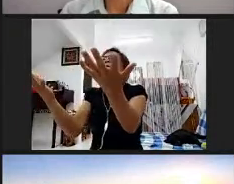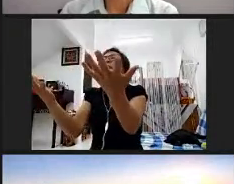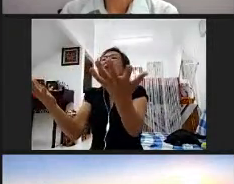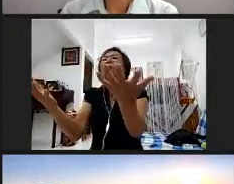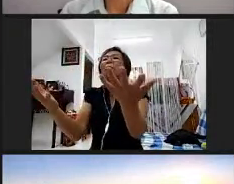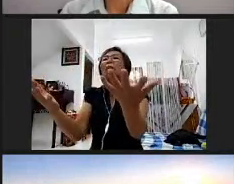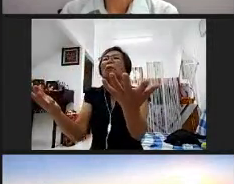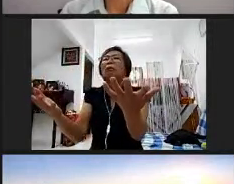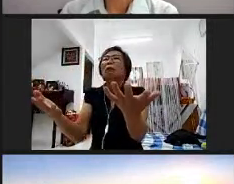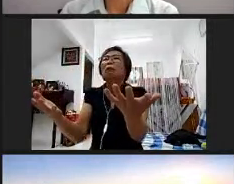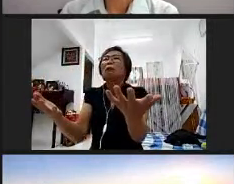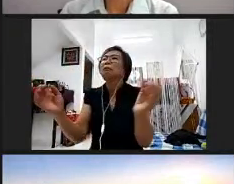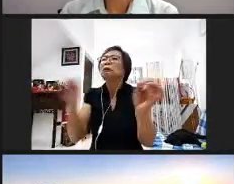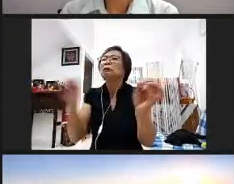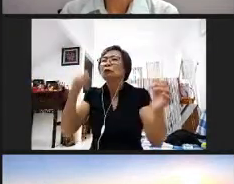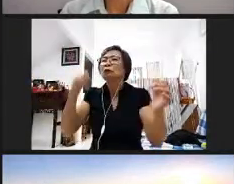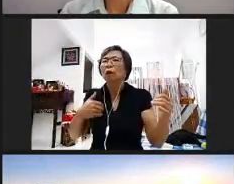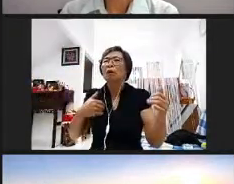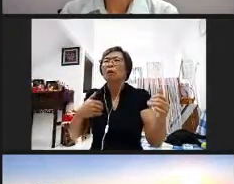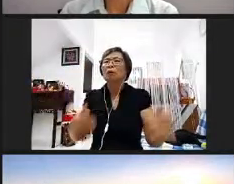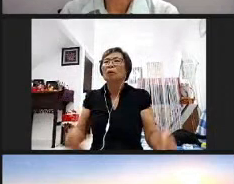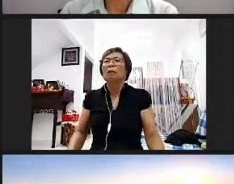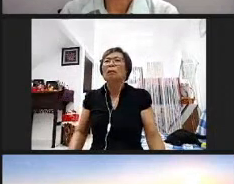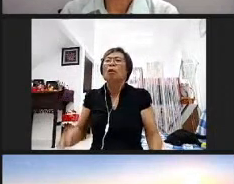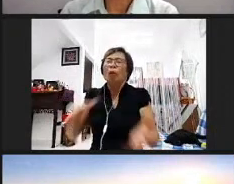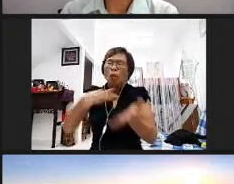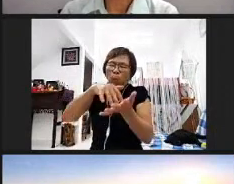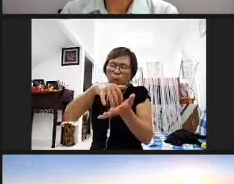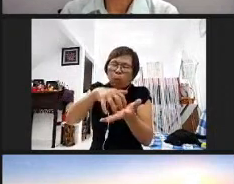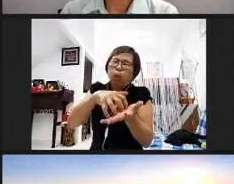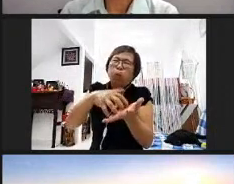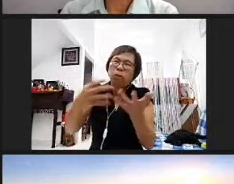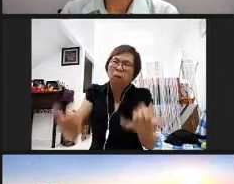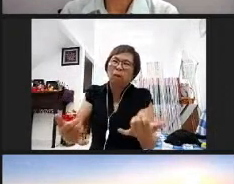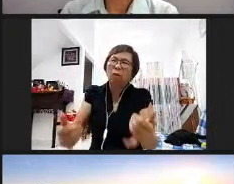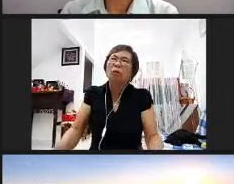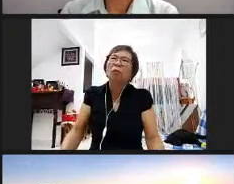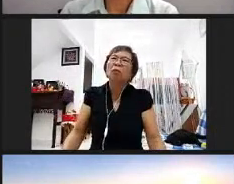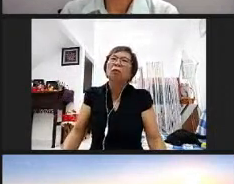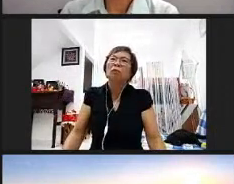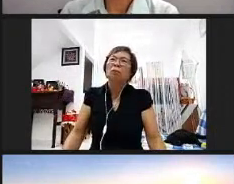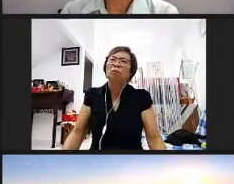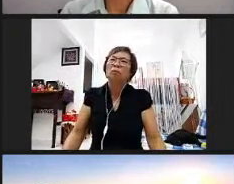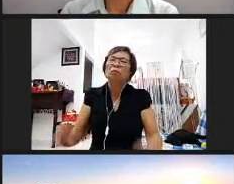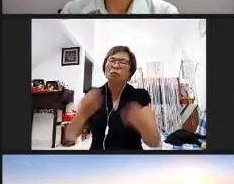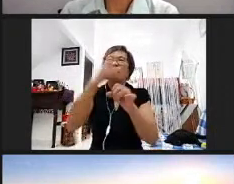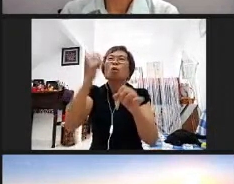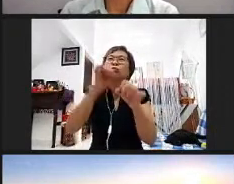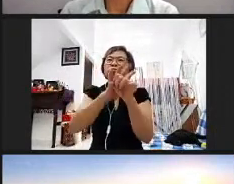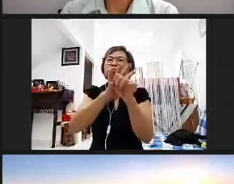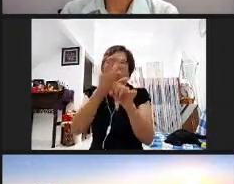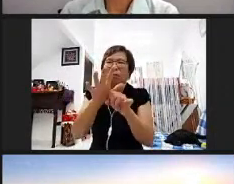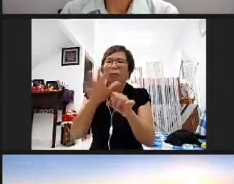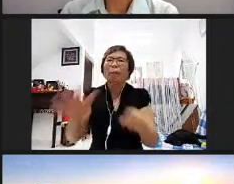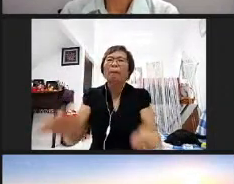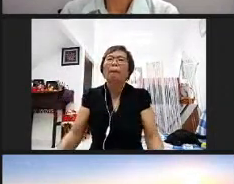safety. We feel more vulnerable now because of the COVID-19 pandemic.